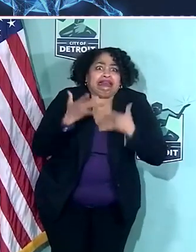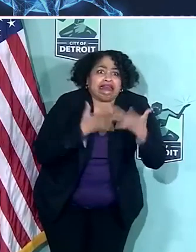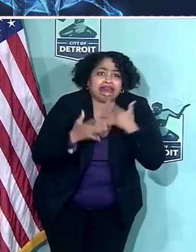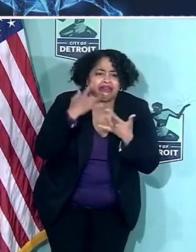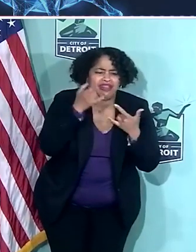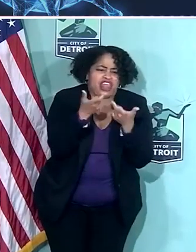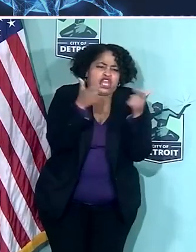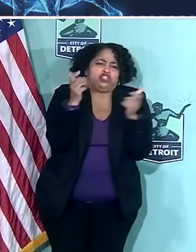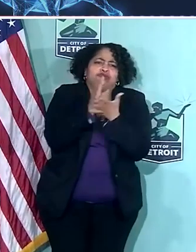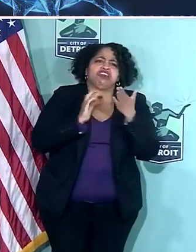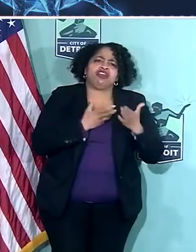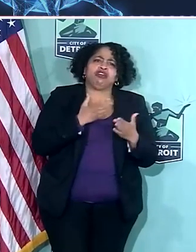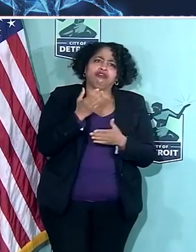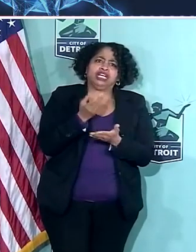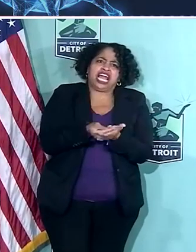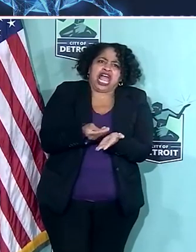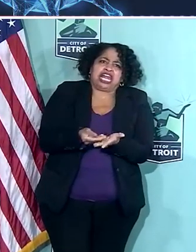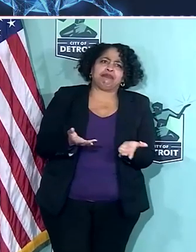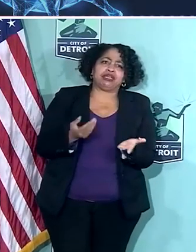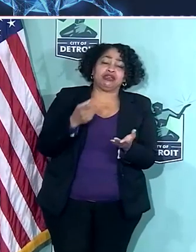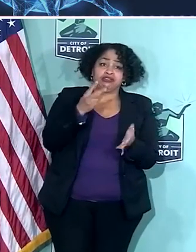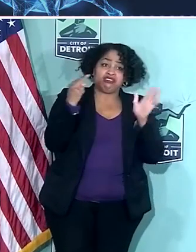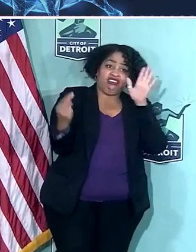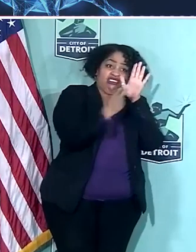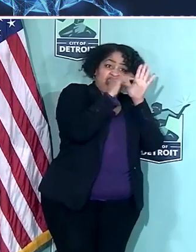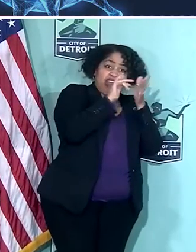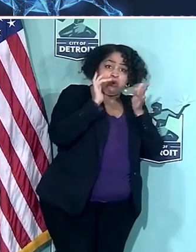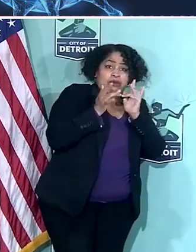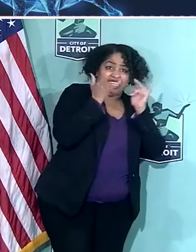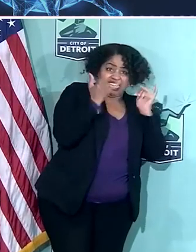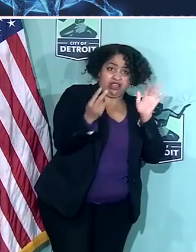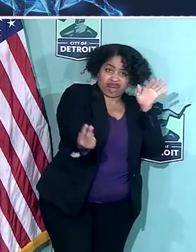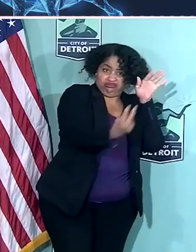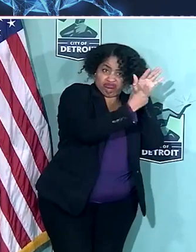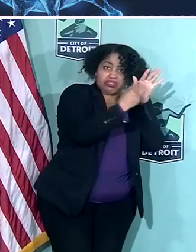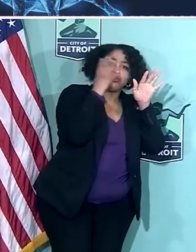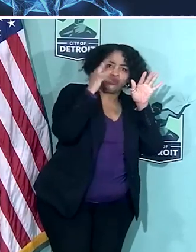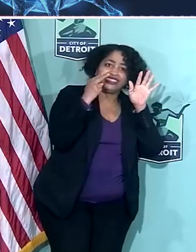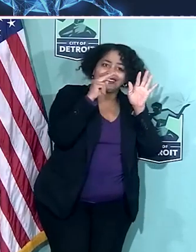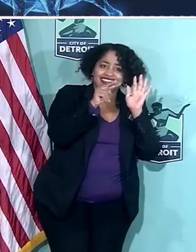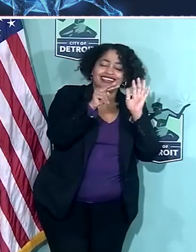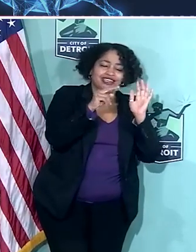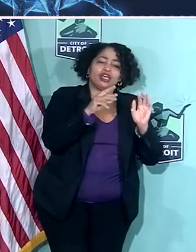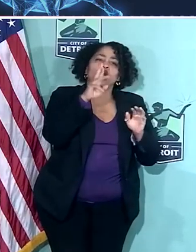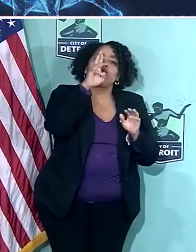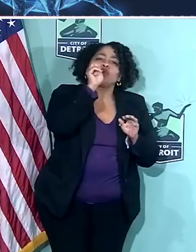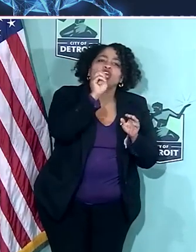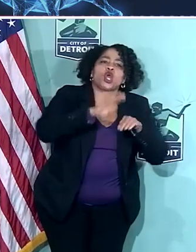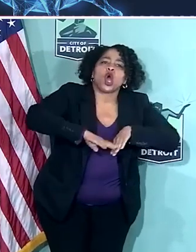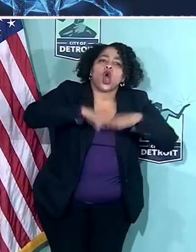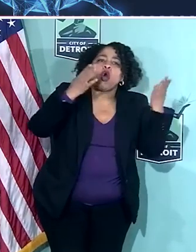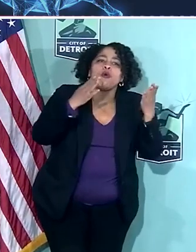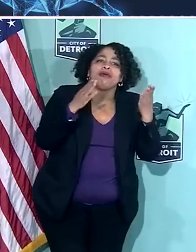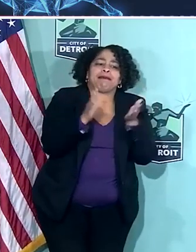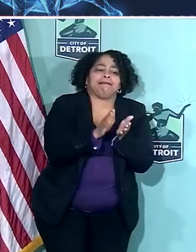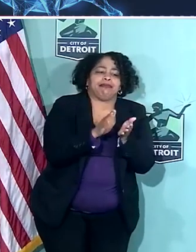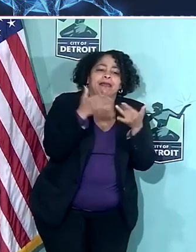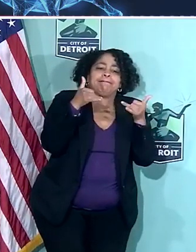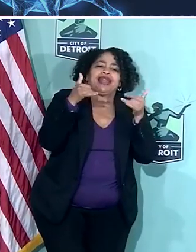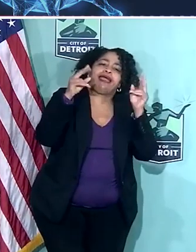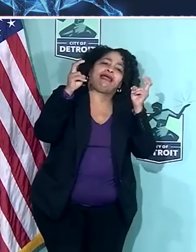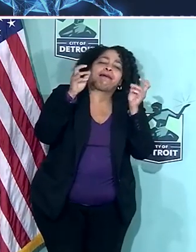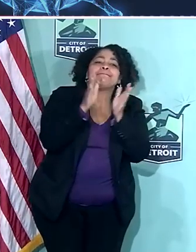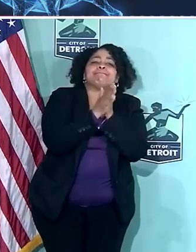economy. So if you go to the website right now, there is a reopening playbook to run your business